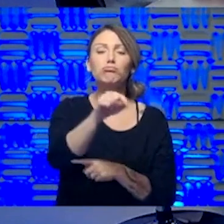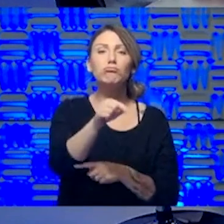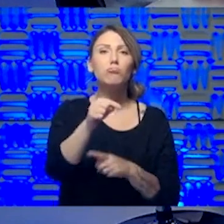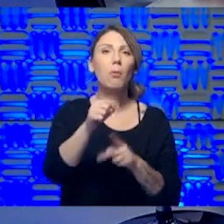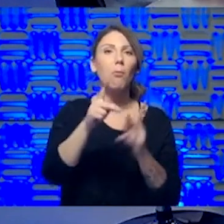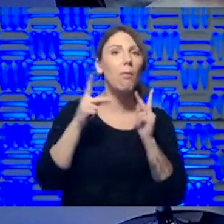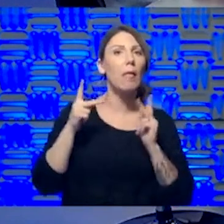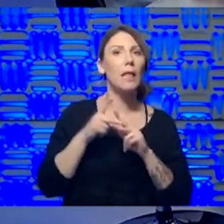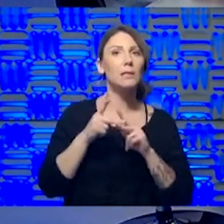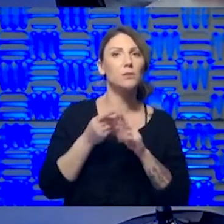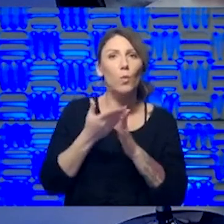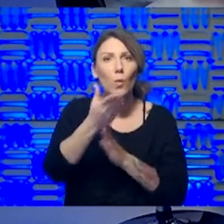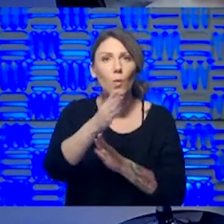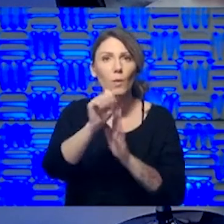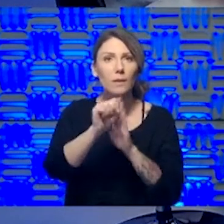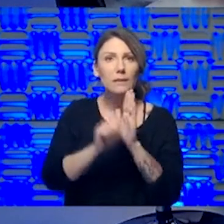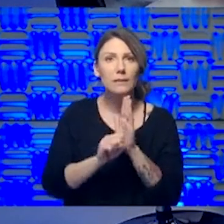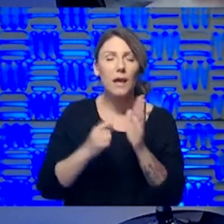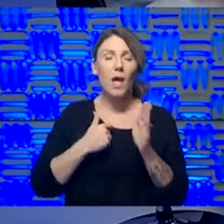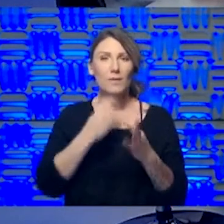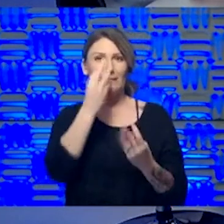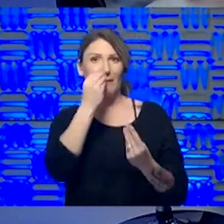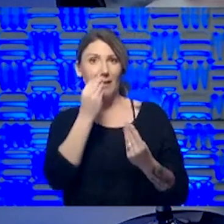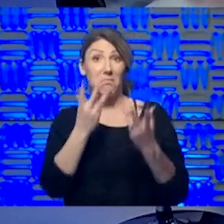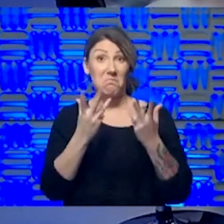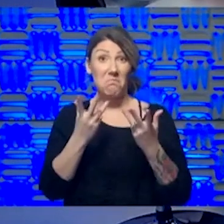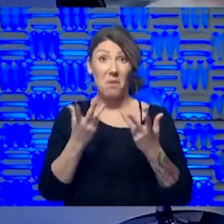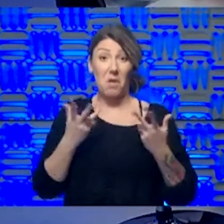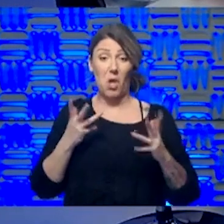makes me think that maybe we've already purchased this specific,